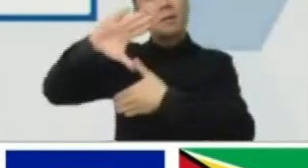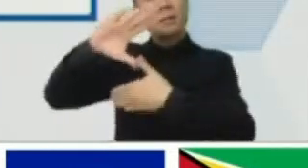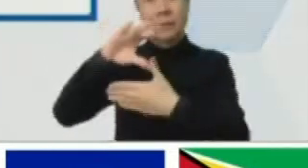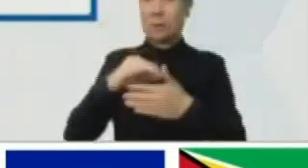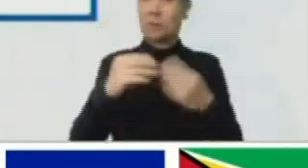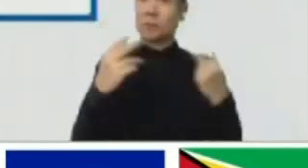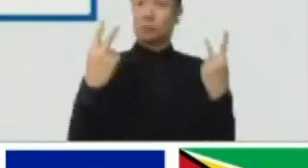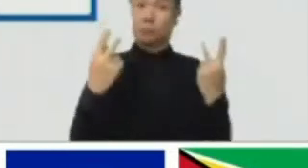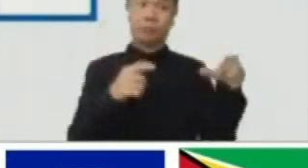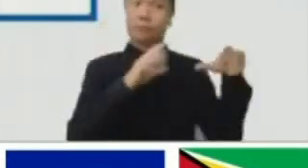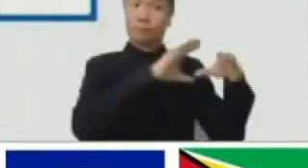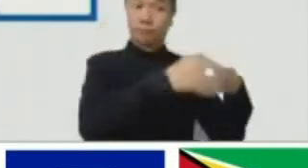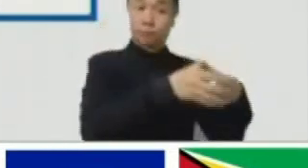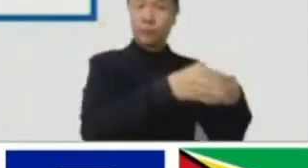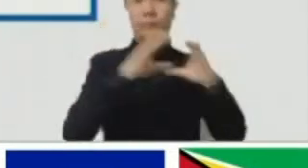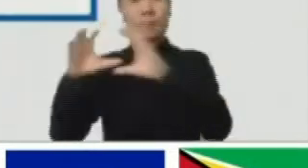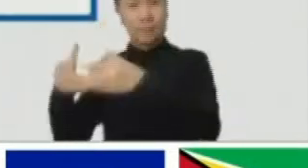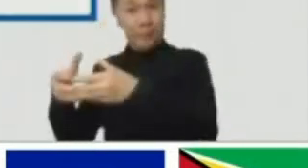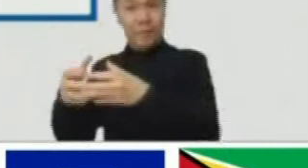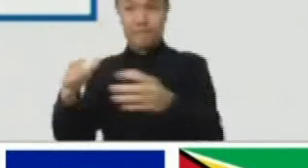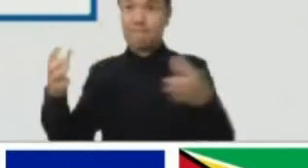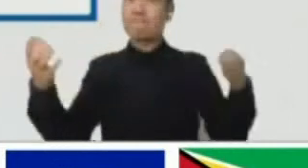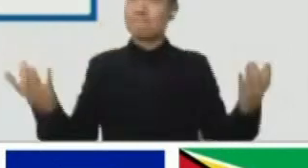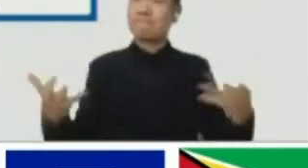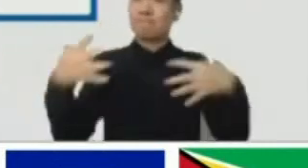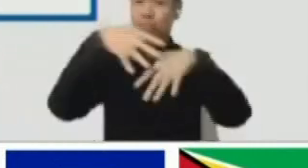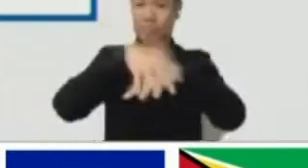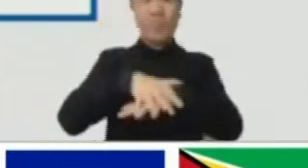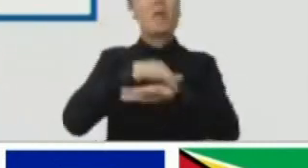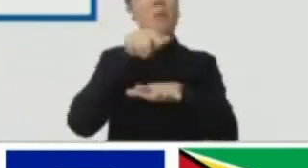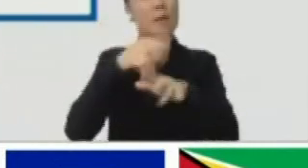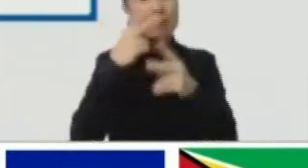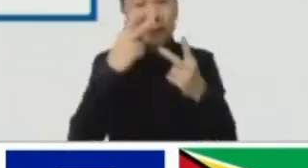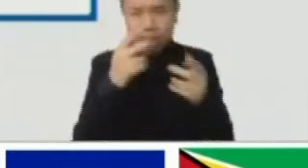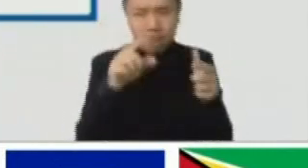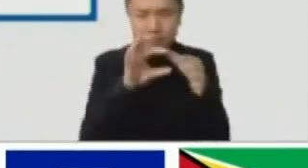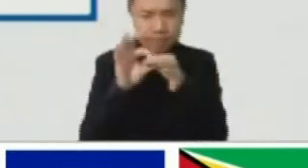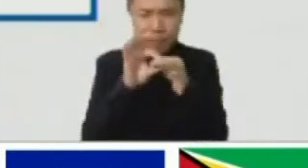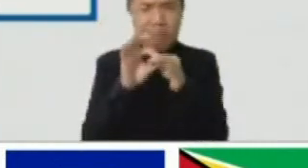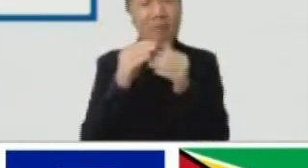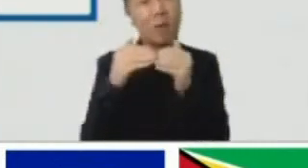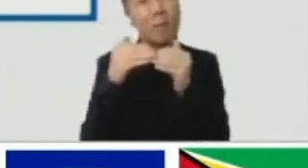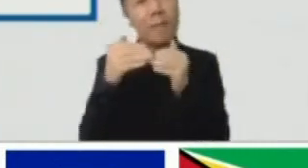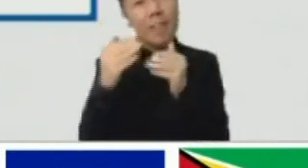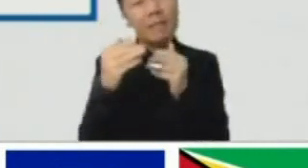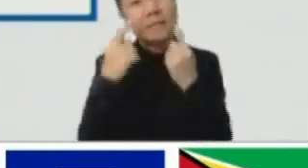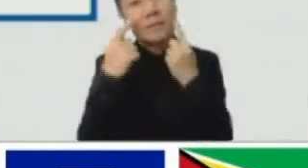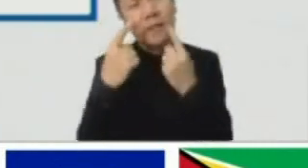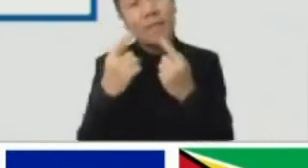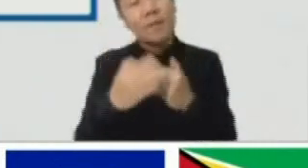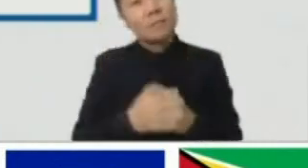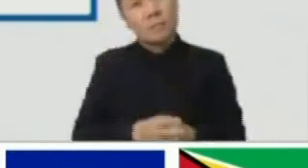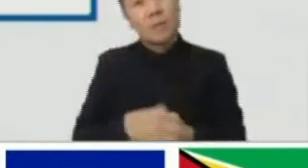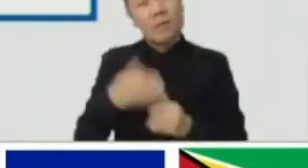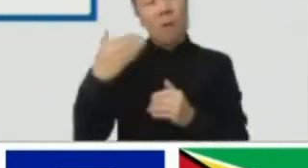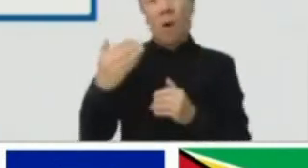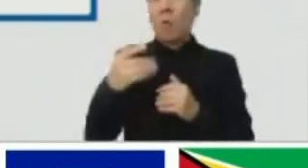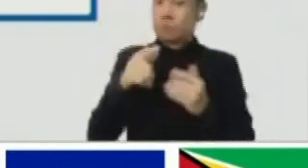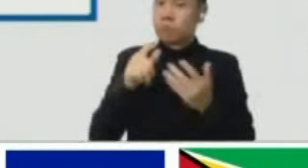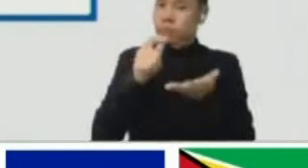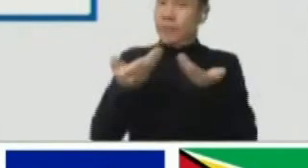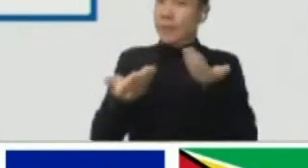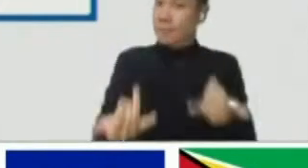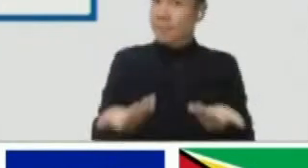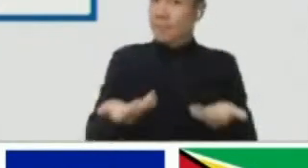the opportunity to map out a better partnership strategy that will serve as a basis for the key discussions taking